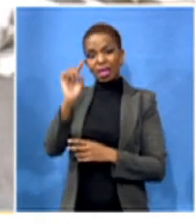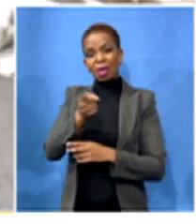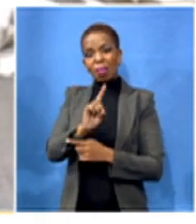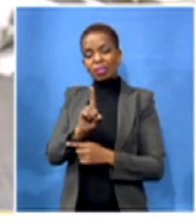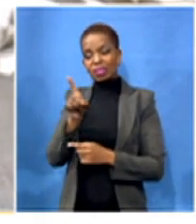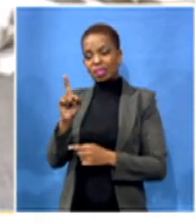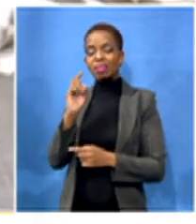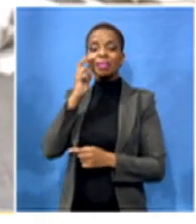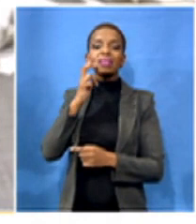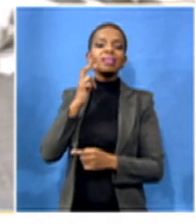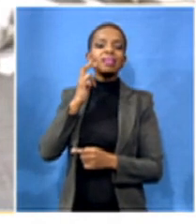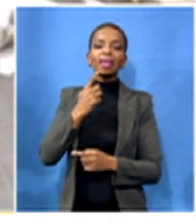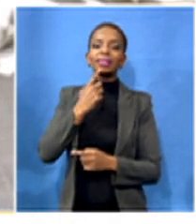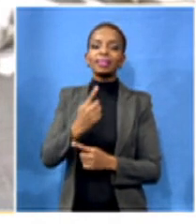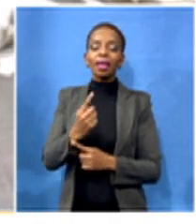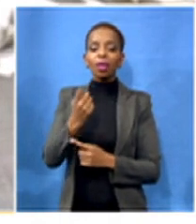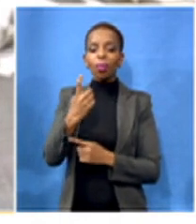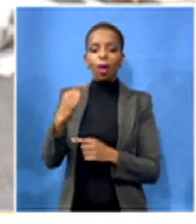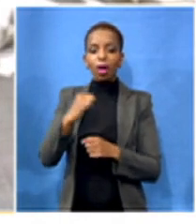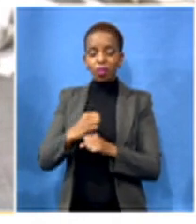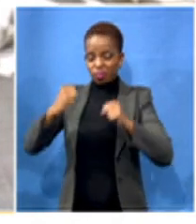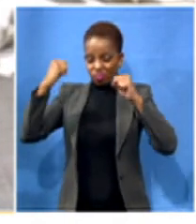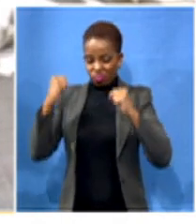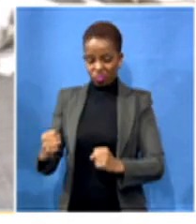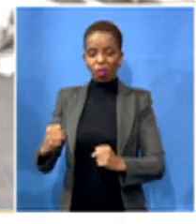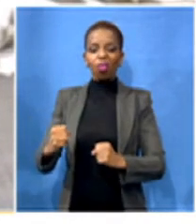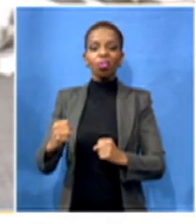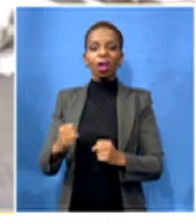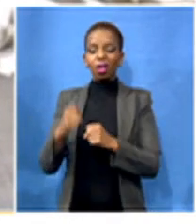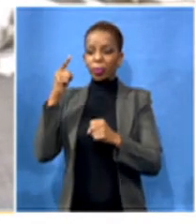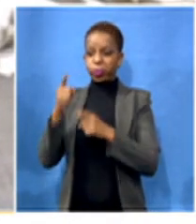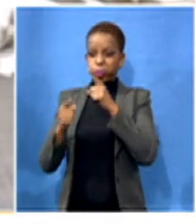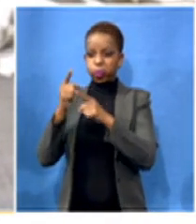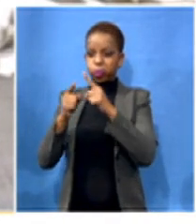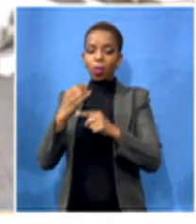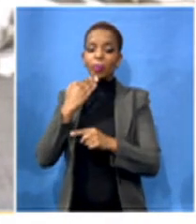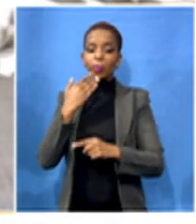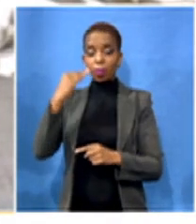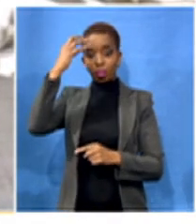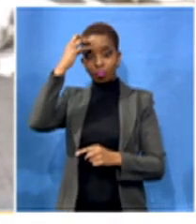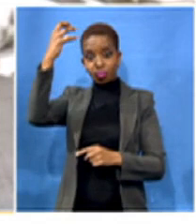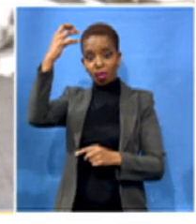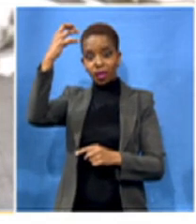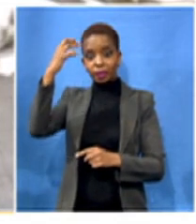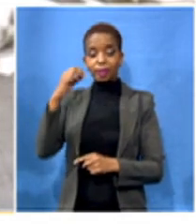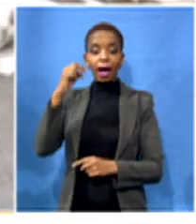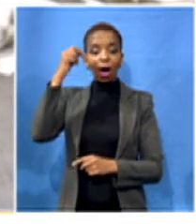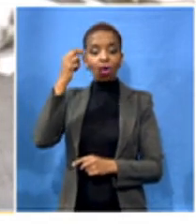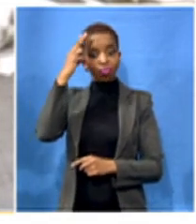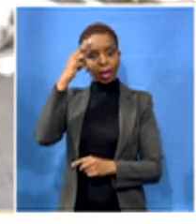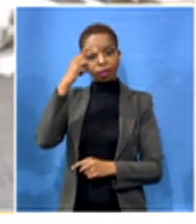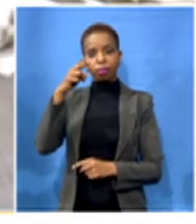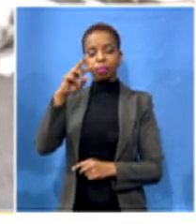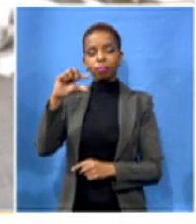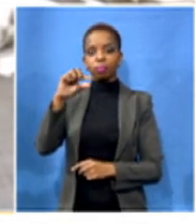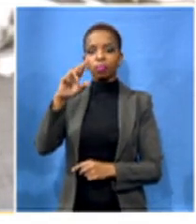that one of his strongest critics, the Medical Research Council President, Professor Glenda Gray, has agreed to correct statements that she made about government's